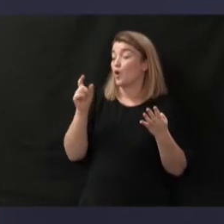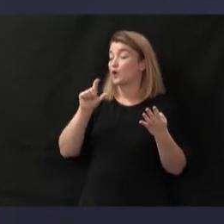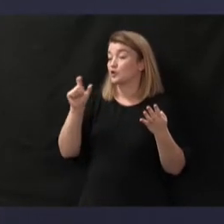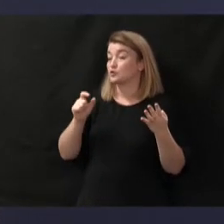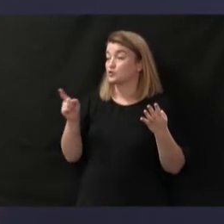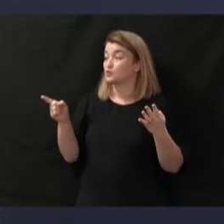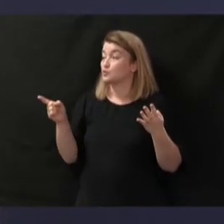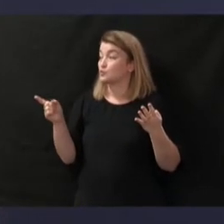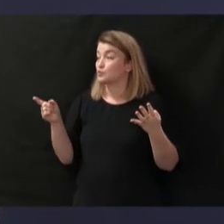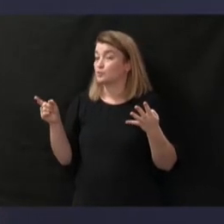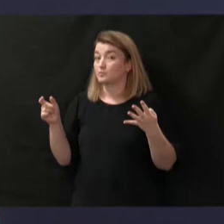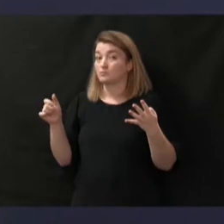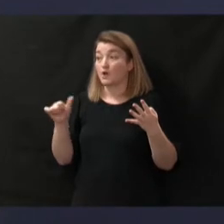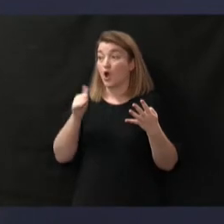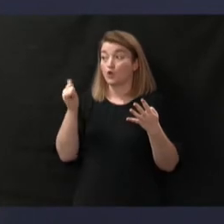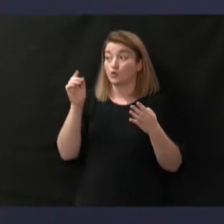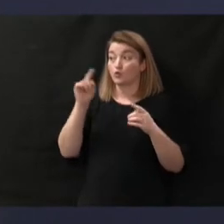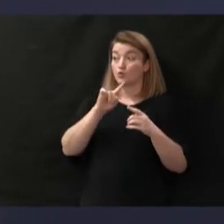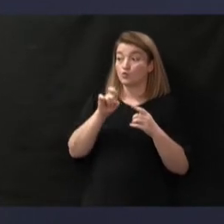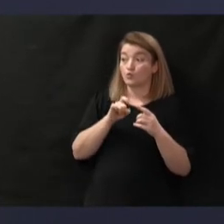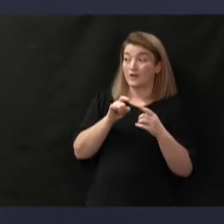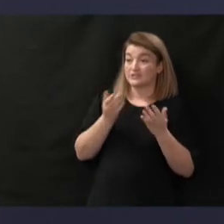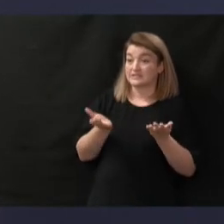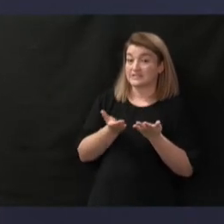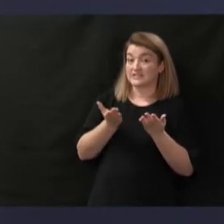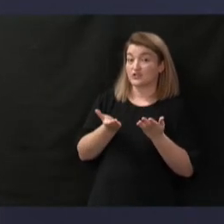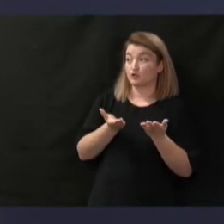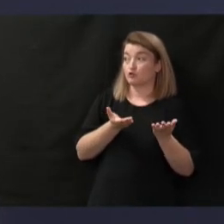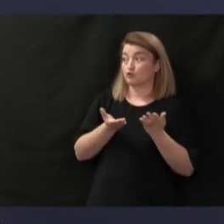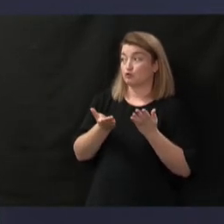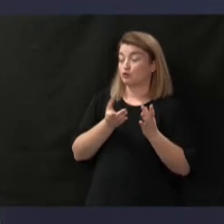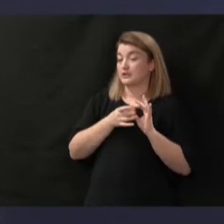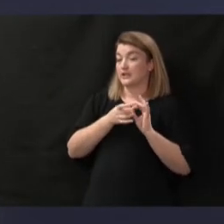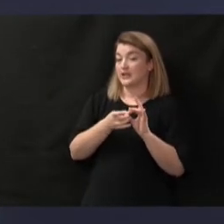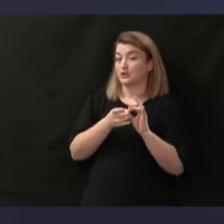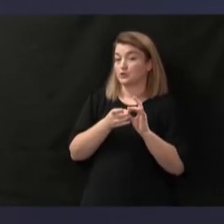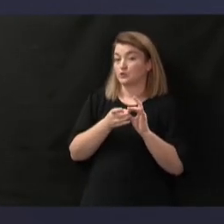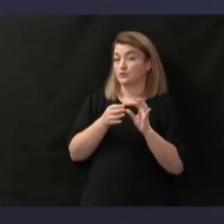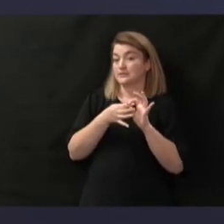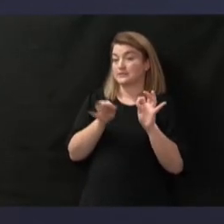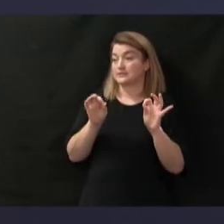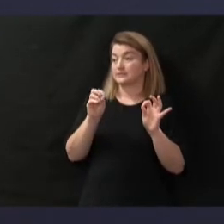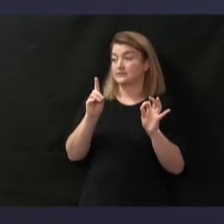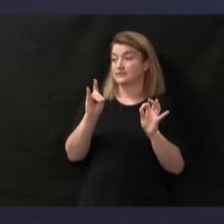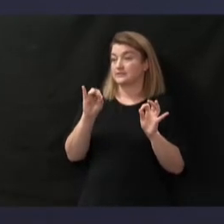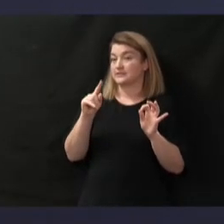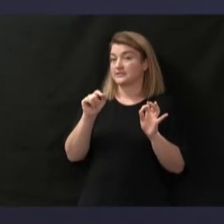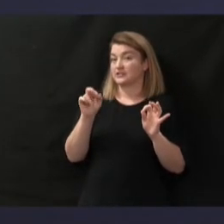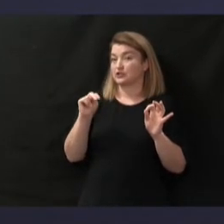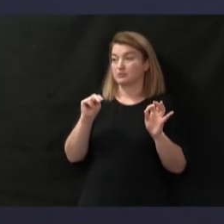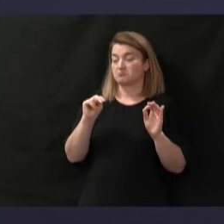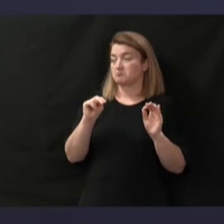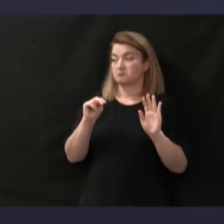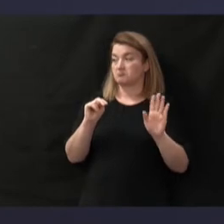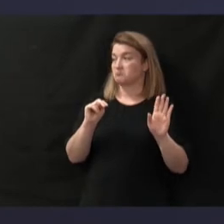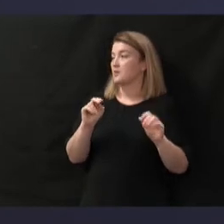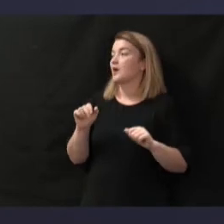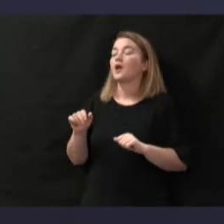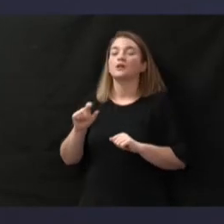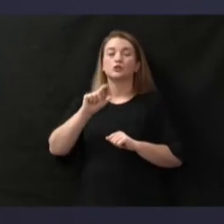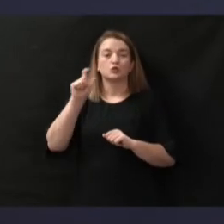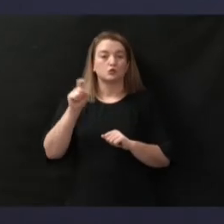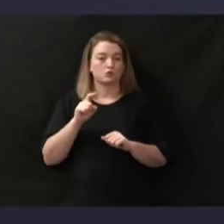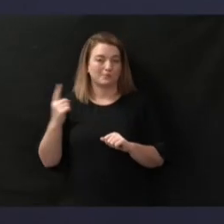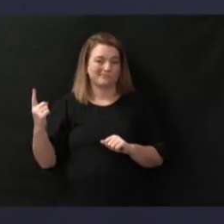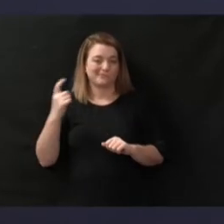for sentence dictation? Okay, my question on Zoom was that sentence dictation